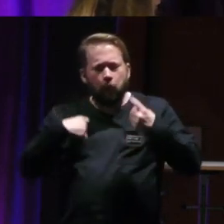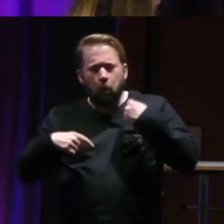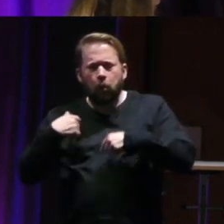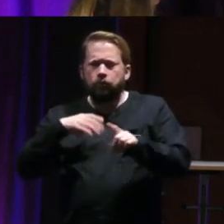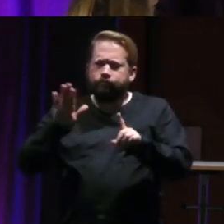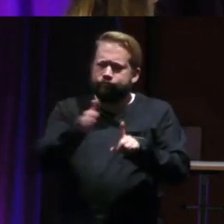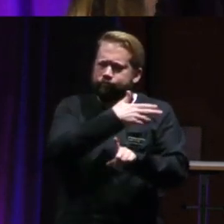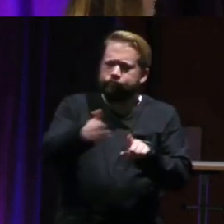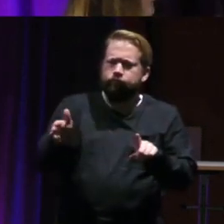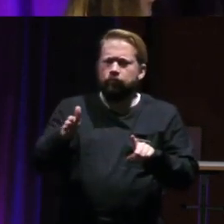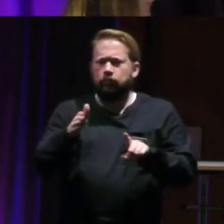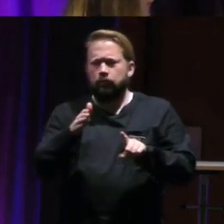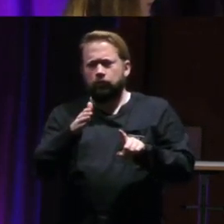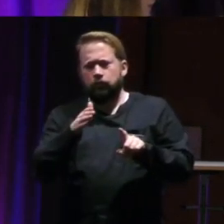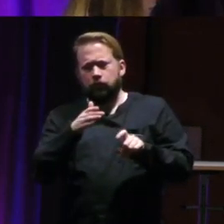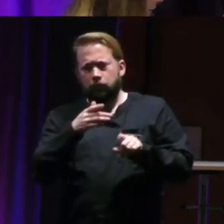even